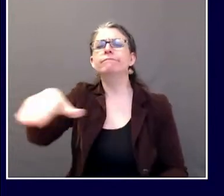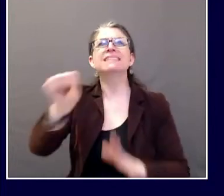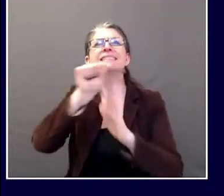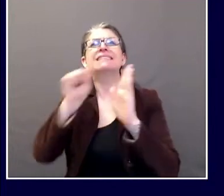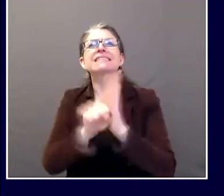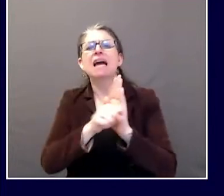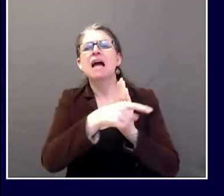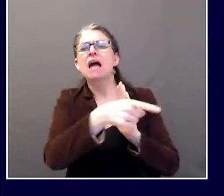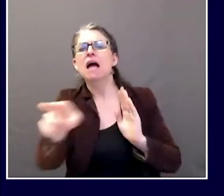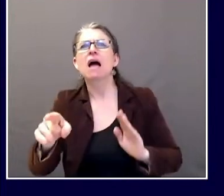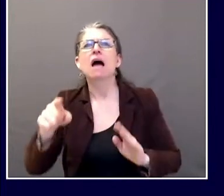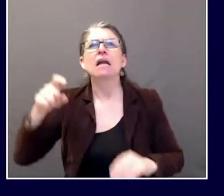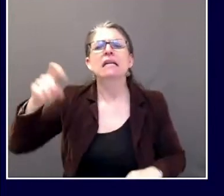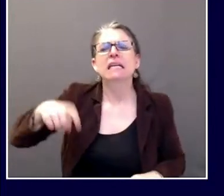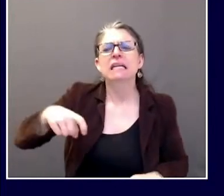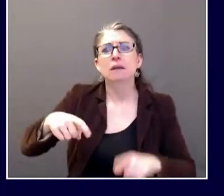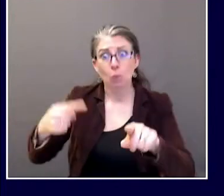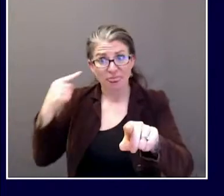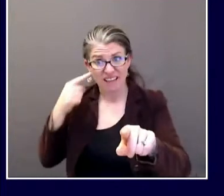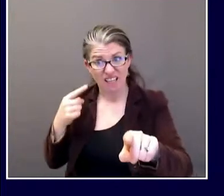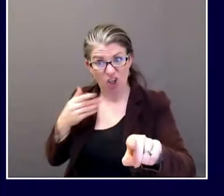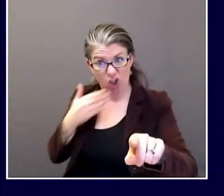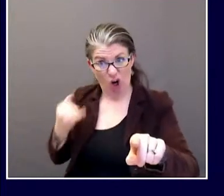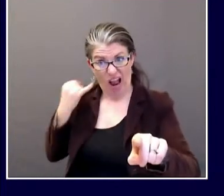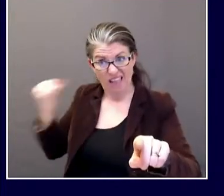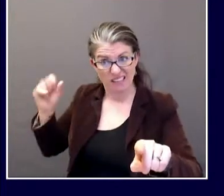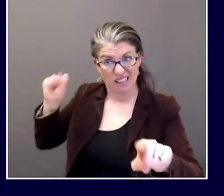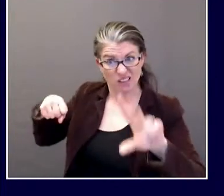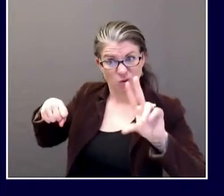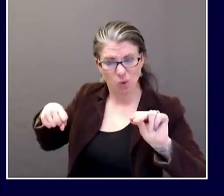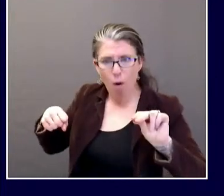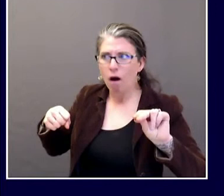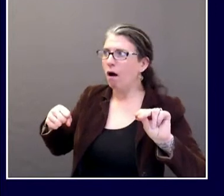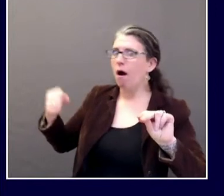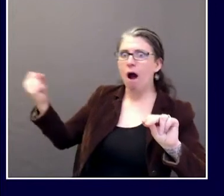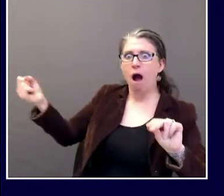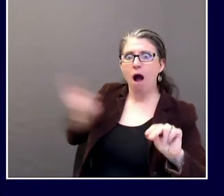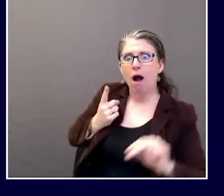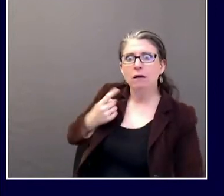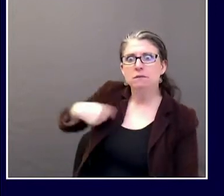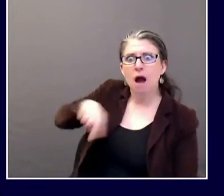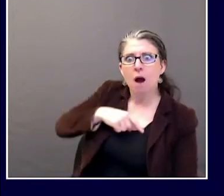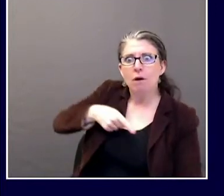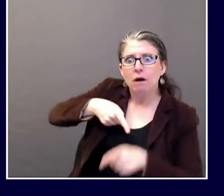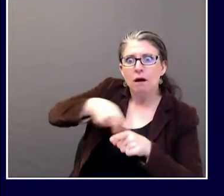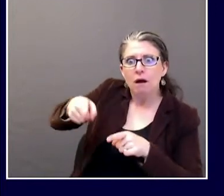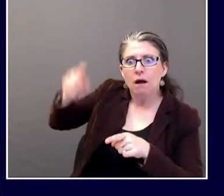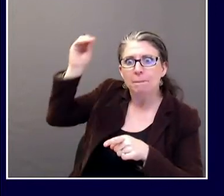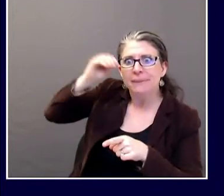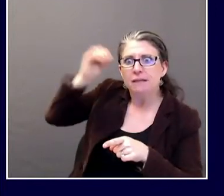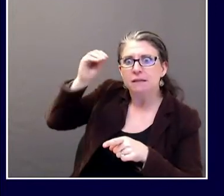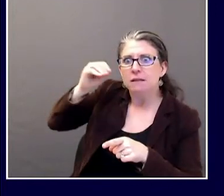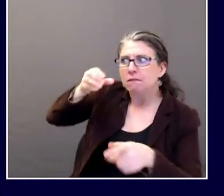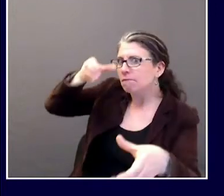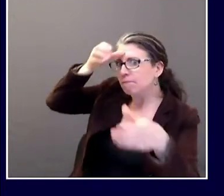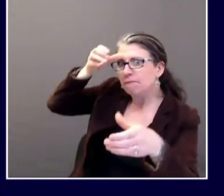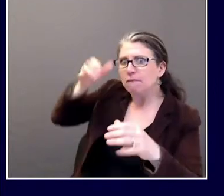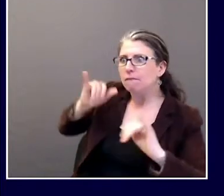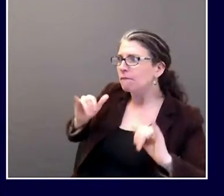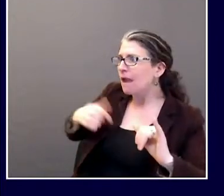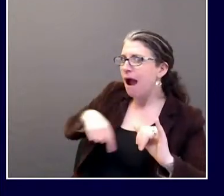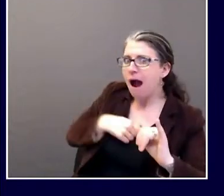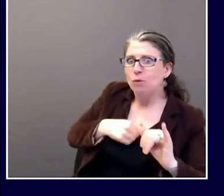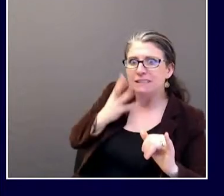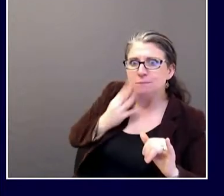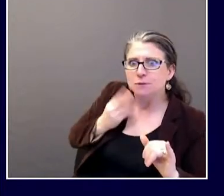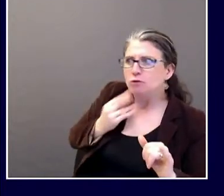it. That in and of itself has been a notable change just in the first weeks of the new administration. And no doubt,